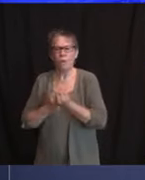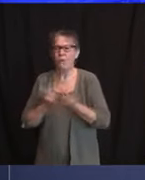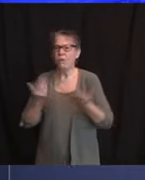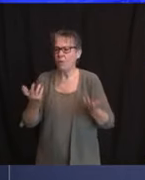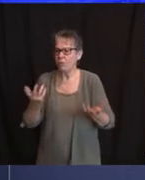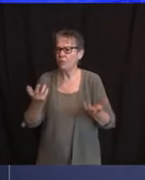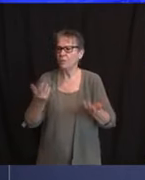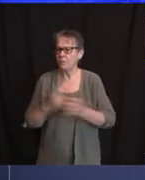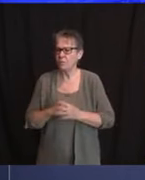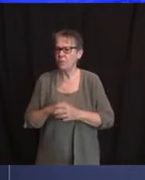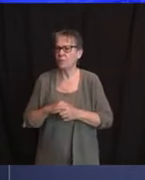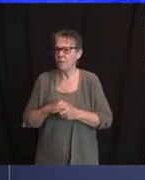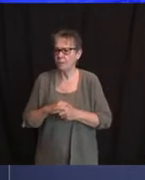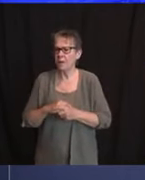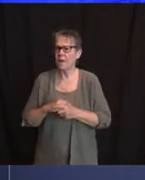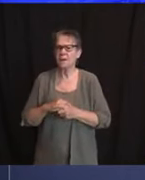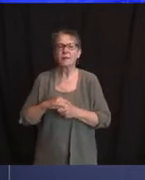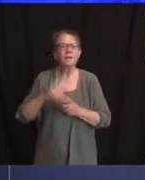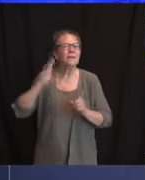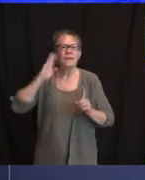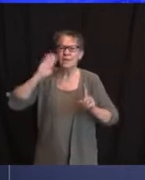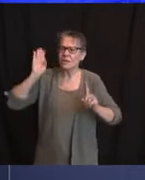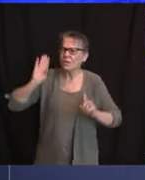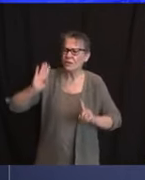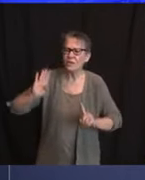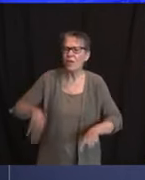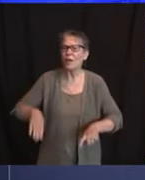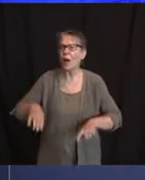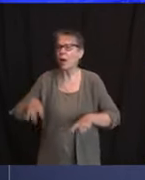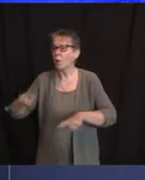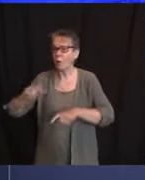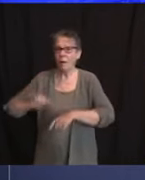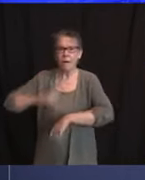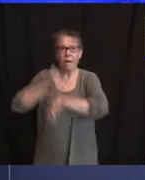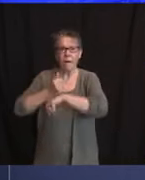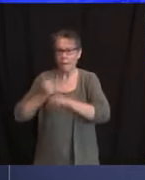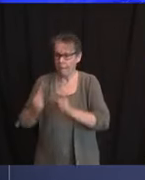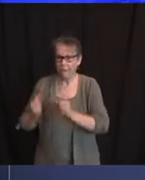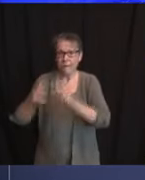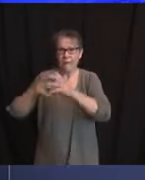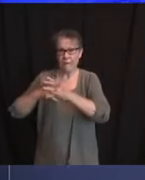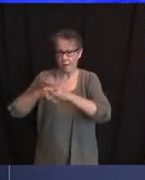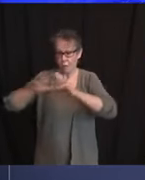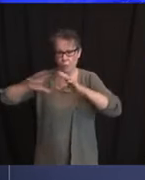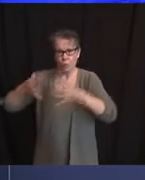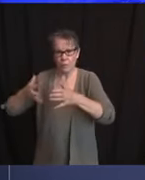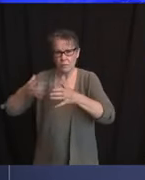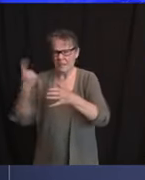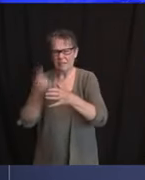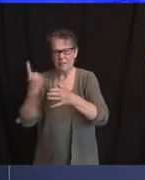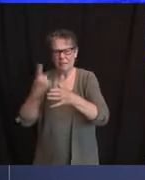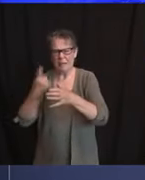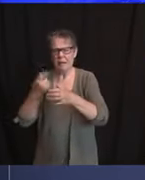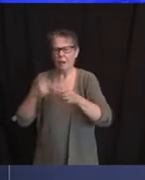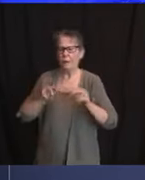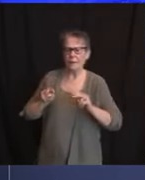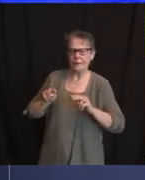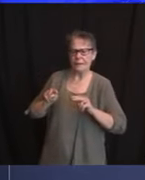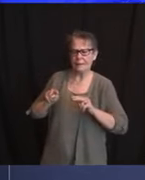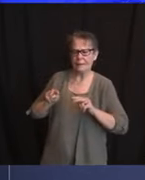joining, the numbers grow. You also saw independently, you saw Senator